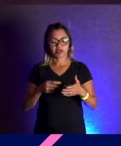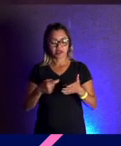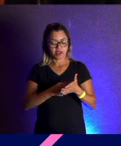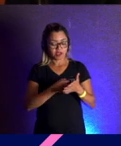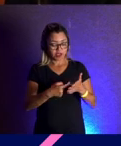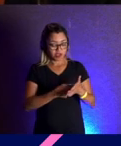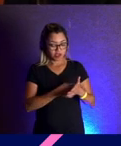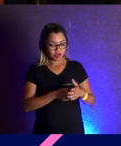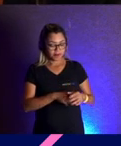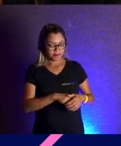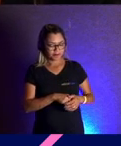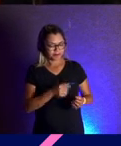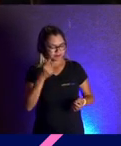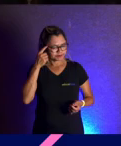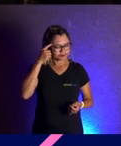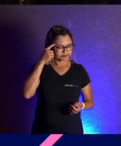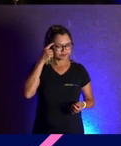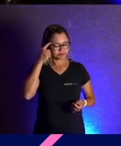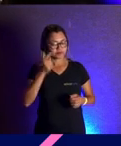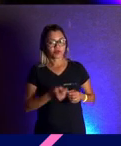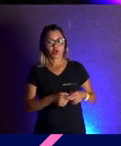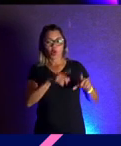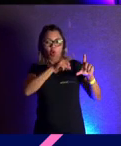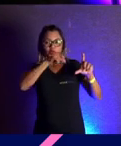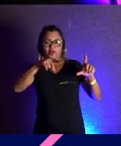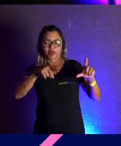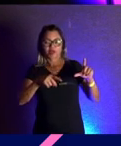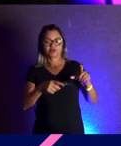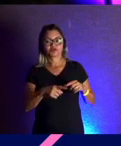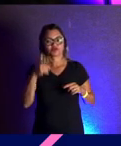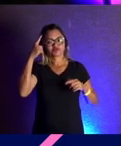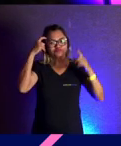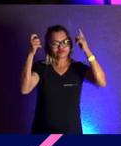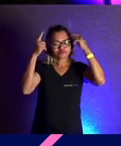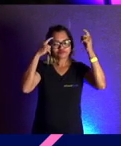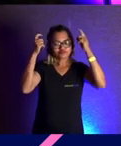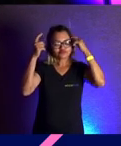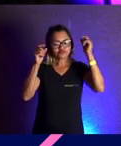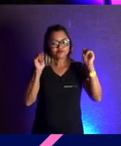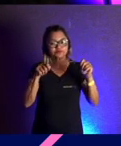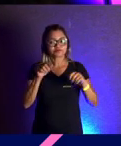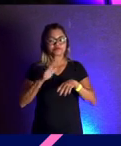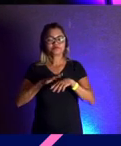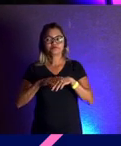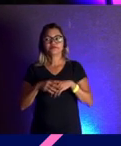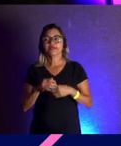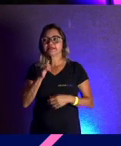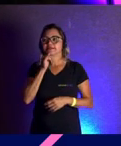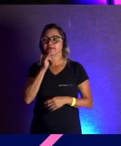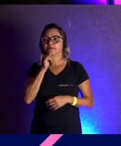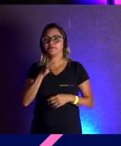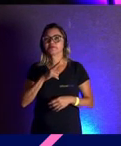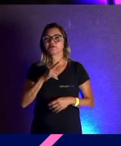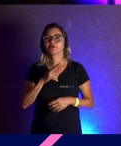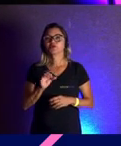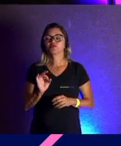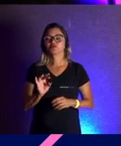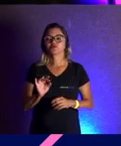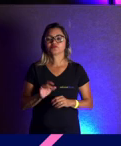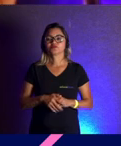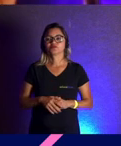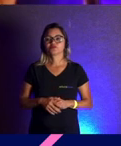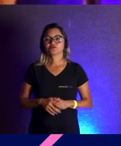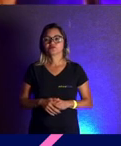creative. One of the things you can do is, I said, the question was, what do I do if I have only one unrepresentative non-probability data